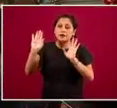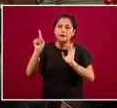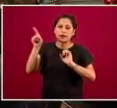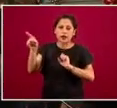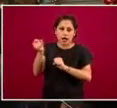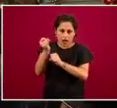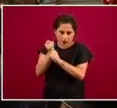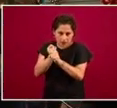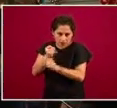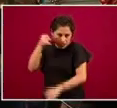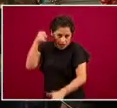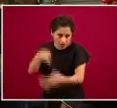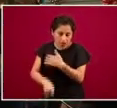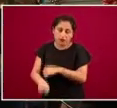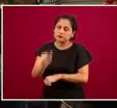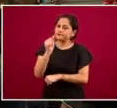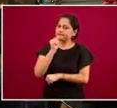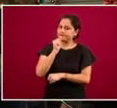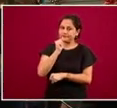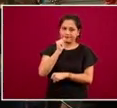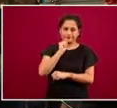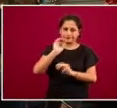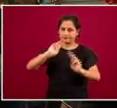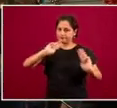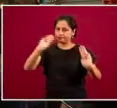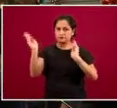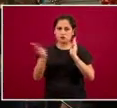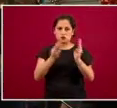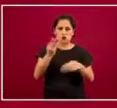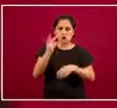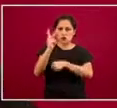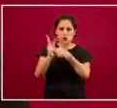70, 80, or 90%?